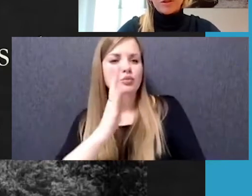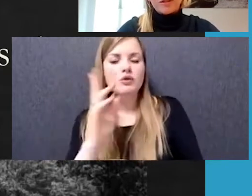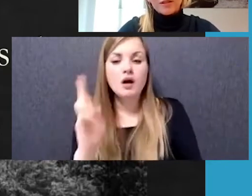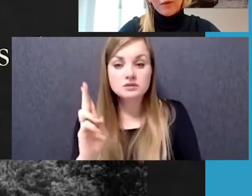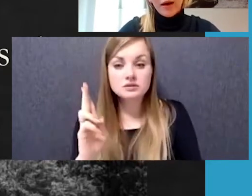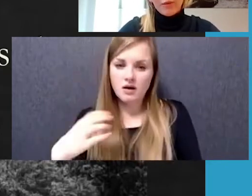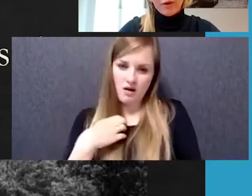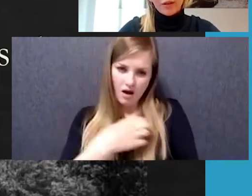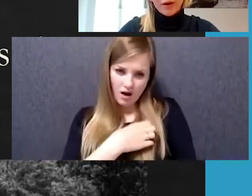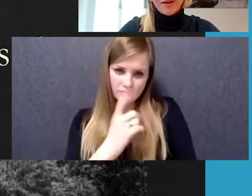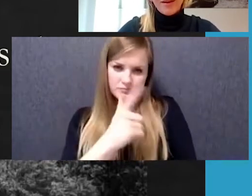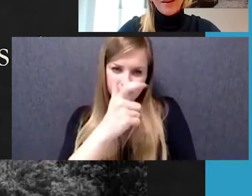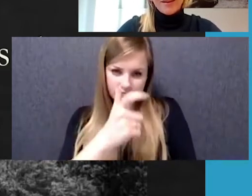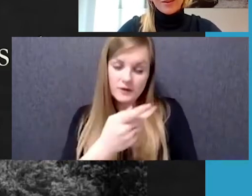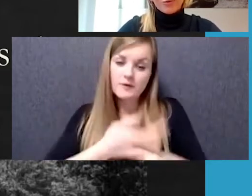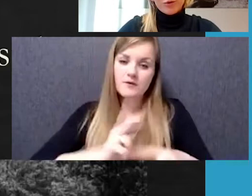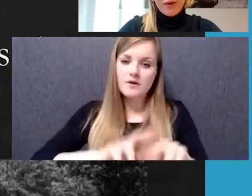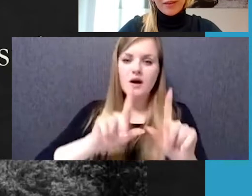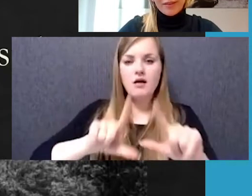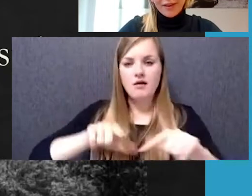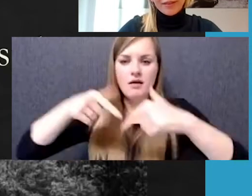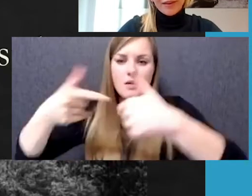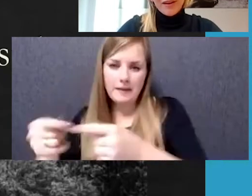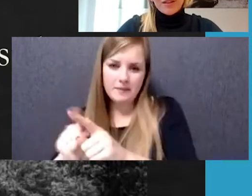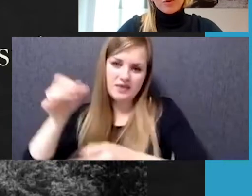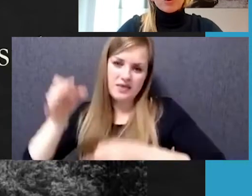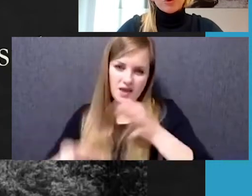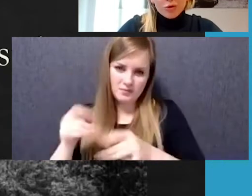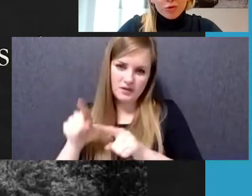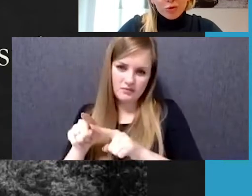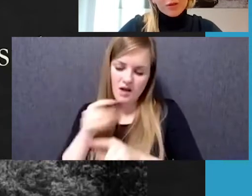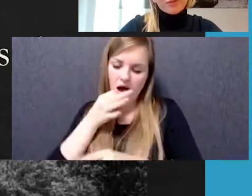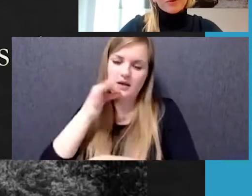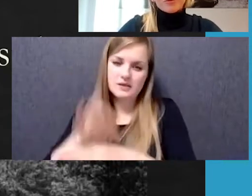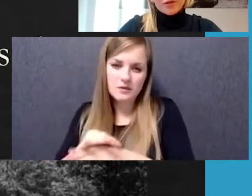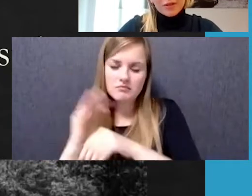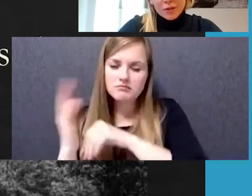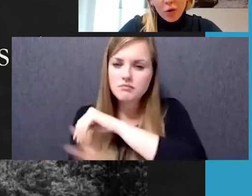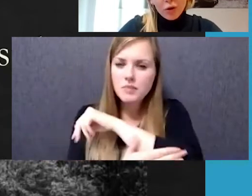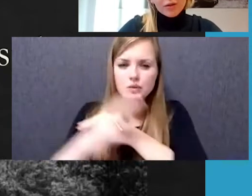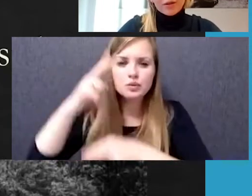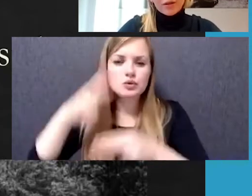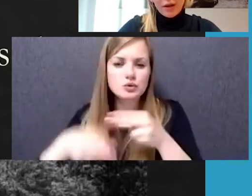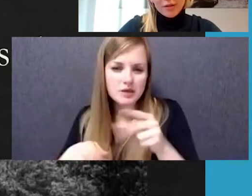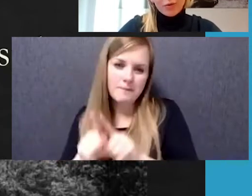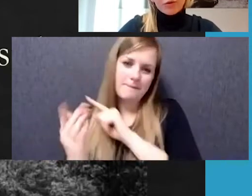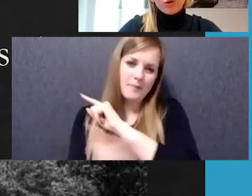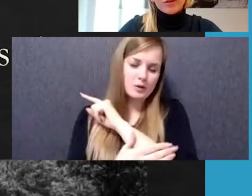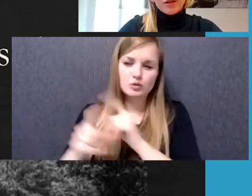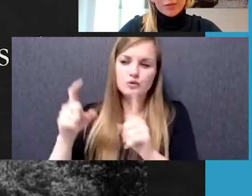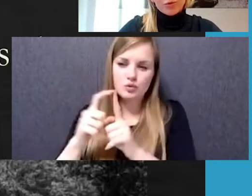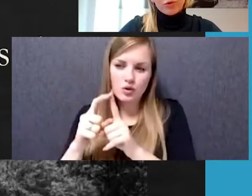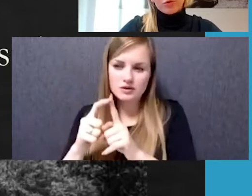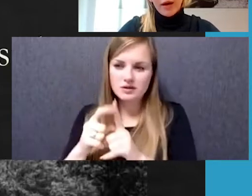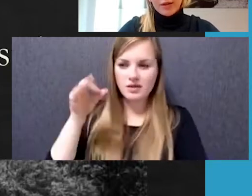which was said that the last shot of a king will be ultima